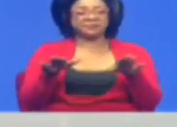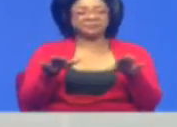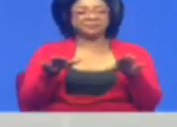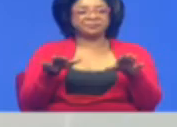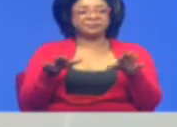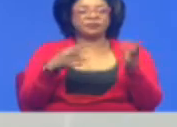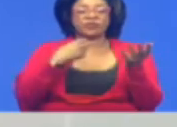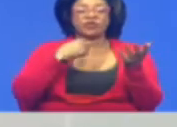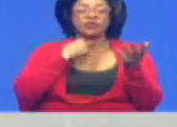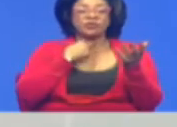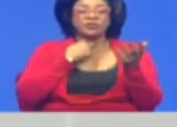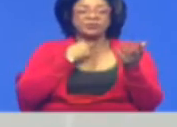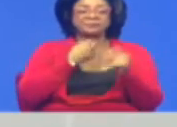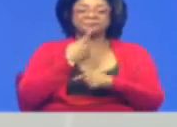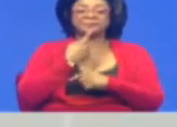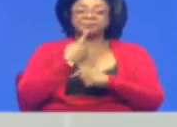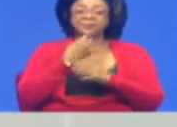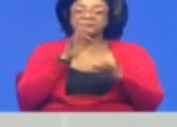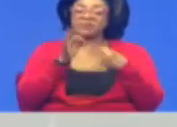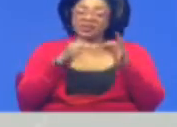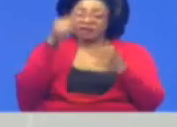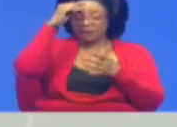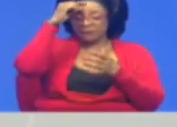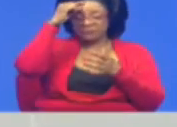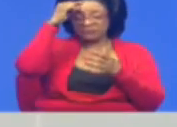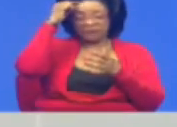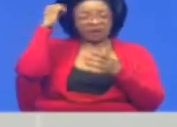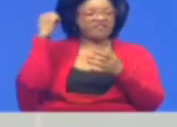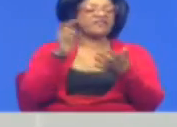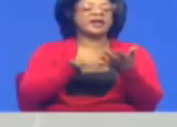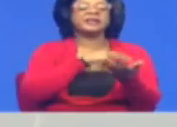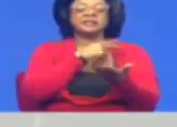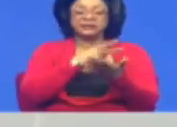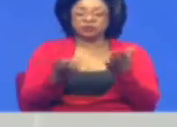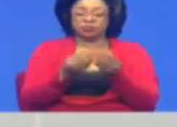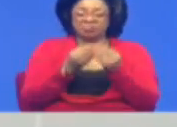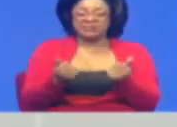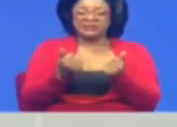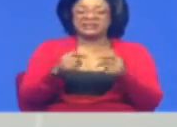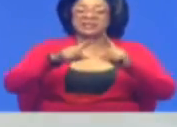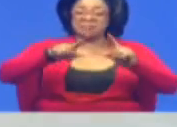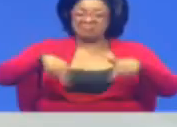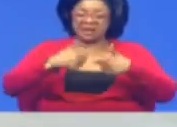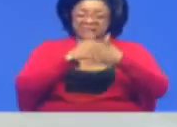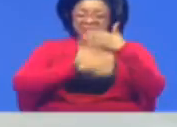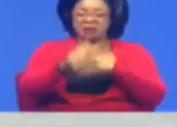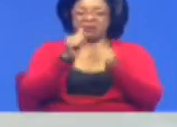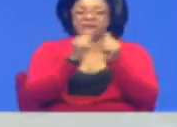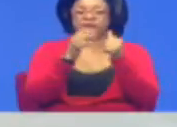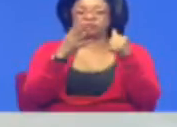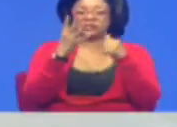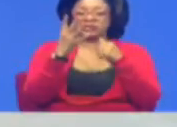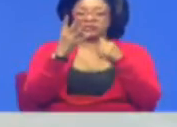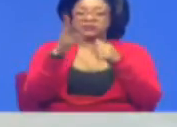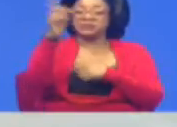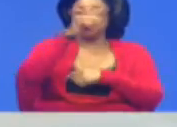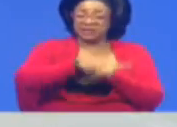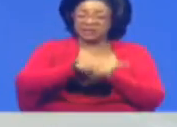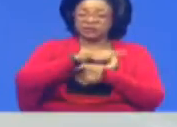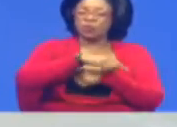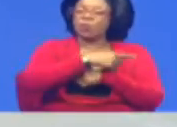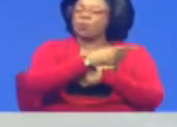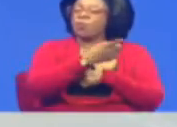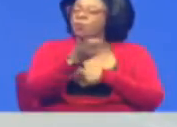union warns that if the government fails to meet these demands at the end of 14 days, all its members and other healthcare workers will go on